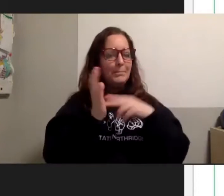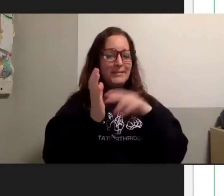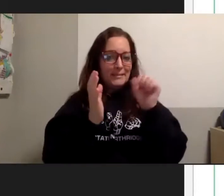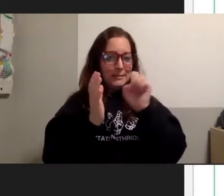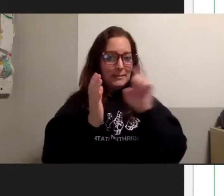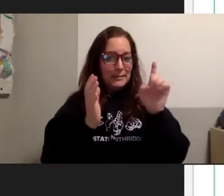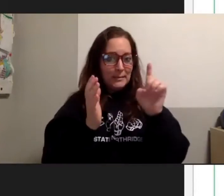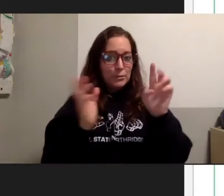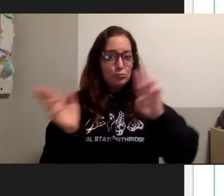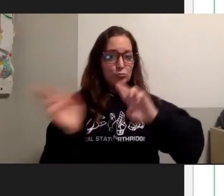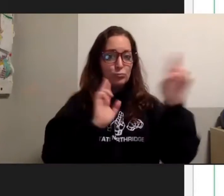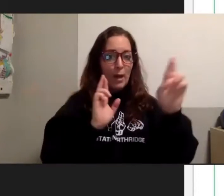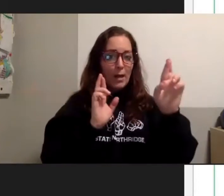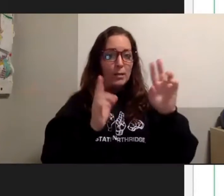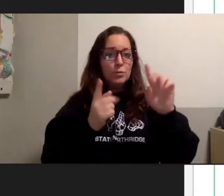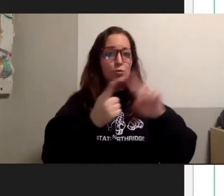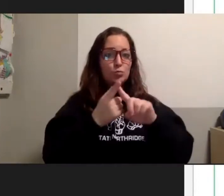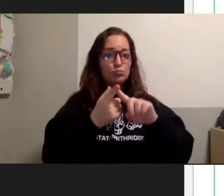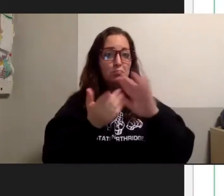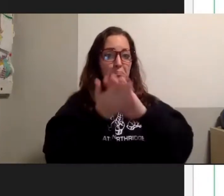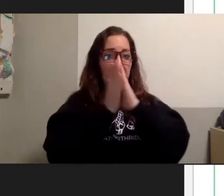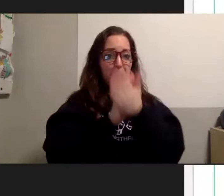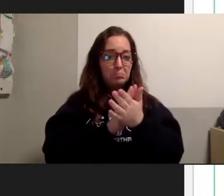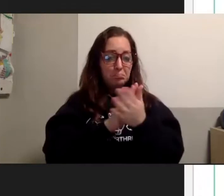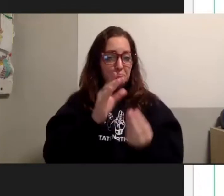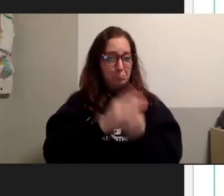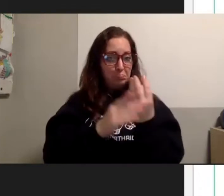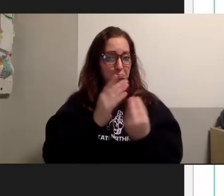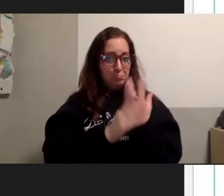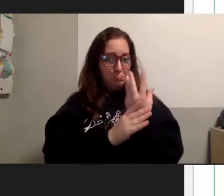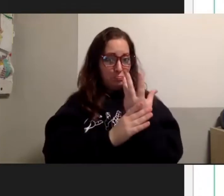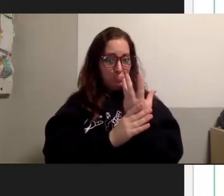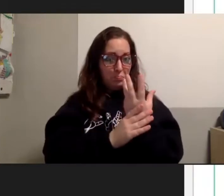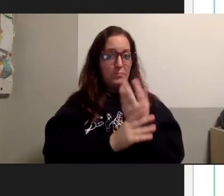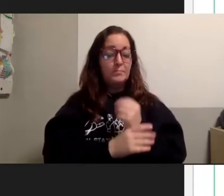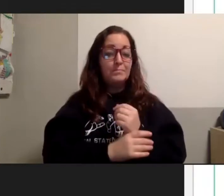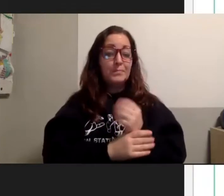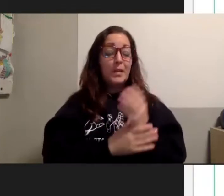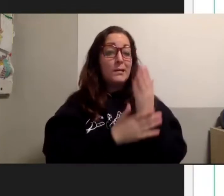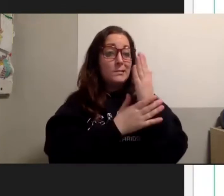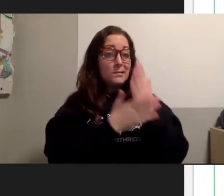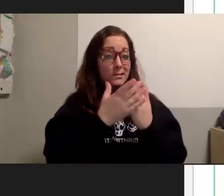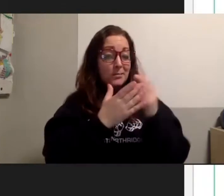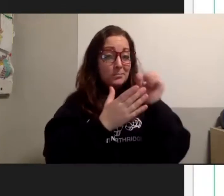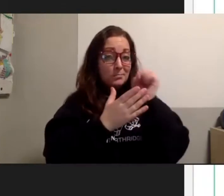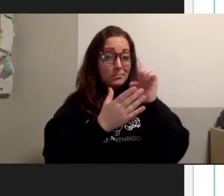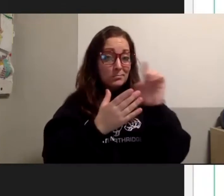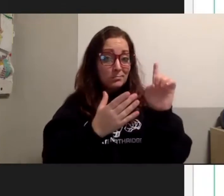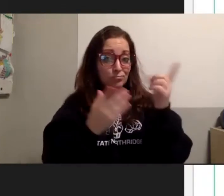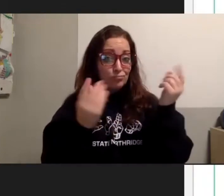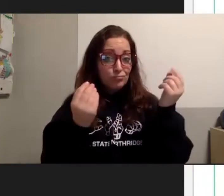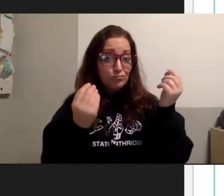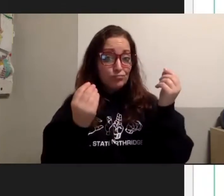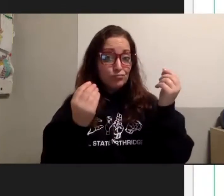it breaks open. The seeds are ready to become new plants.